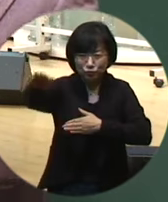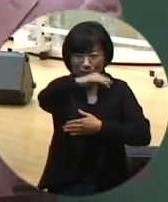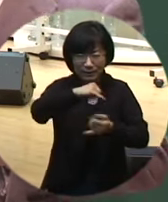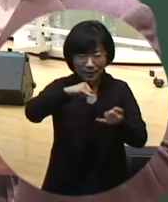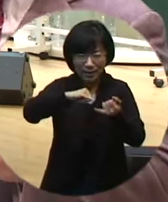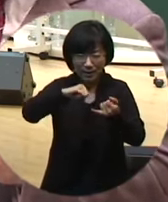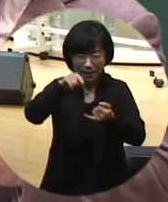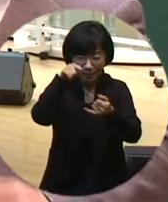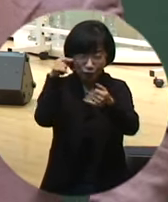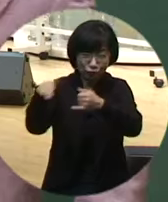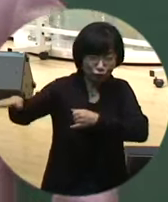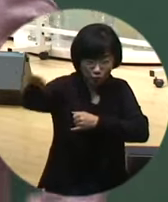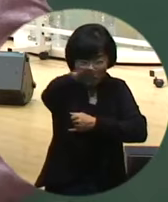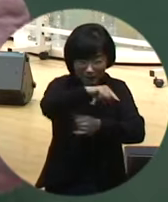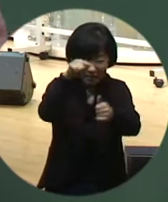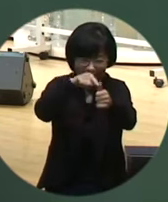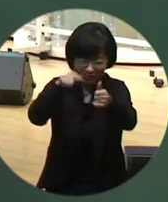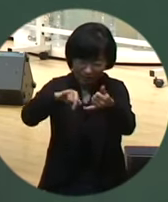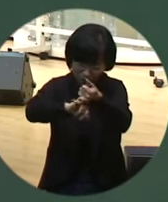absolute of God.